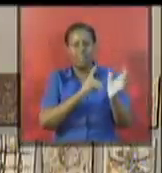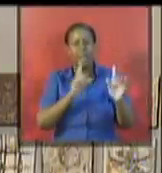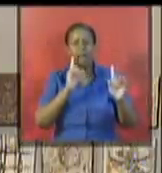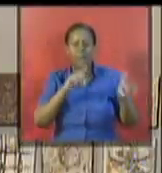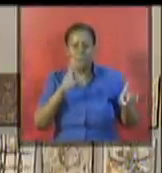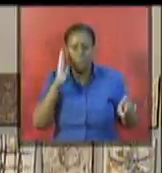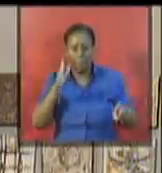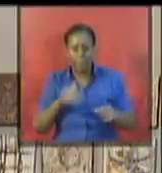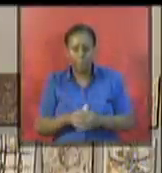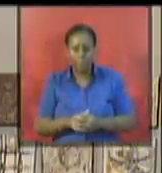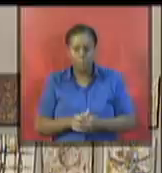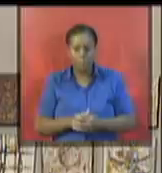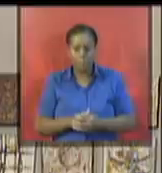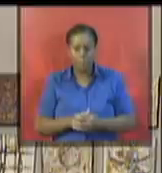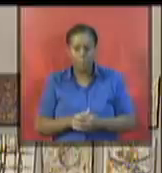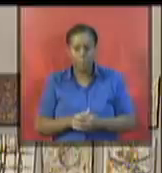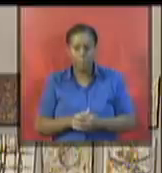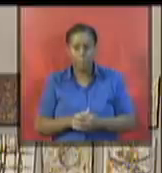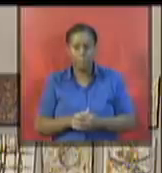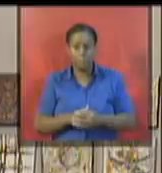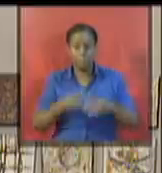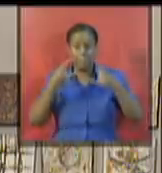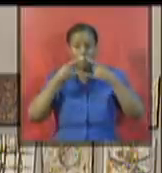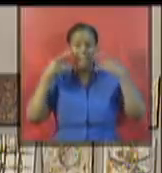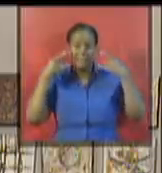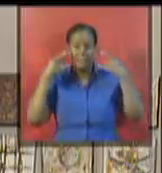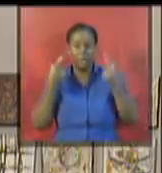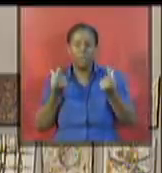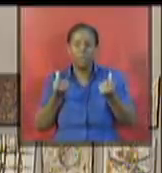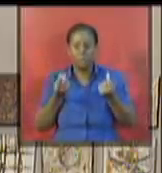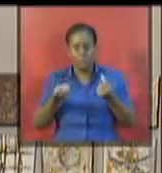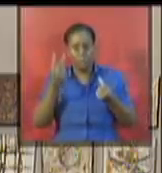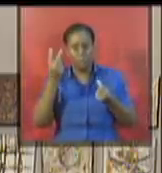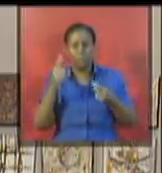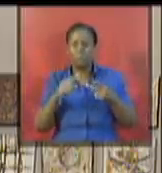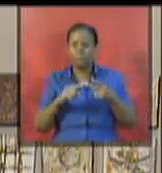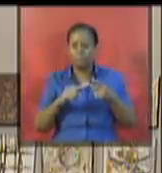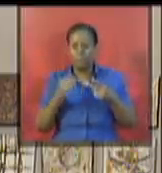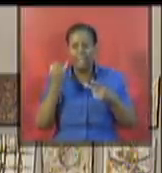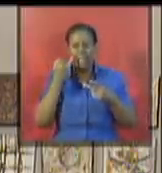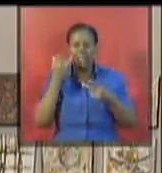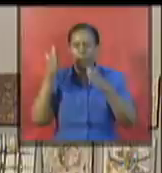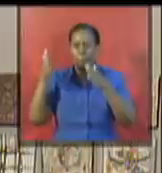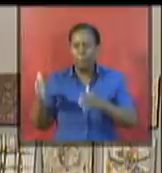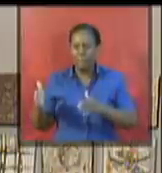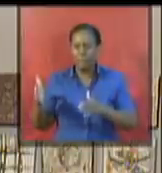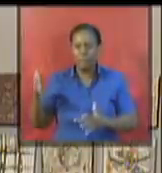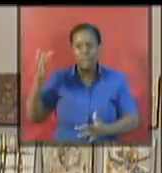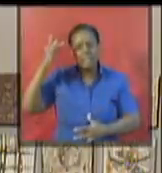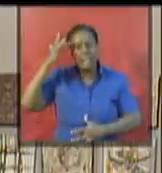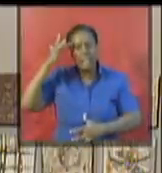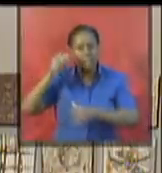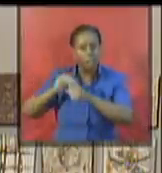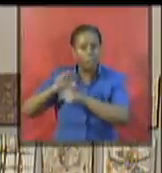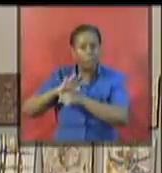do effectively 2 things. The first is that someone that has the virus, because these virus particles are